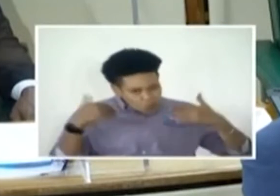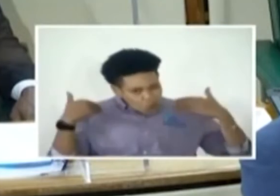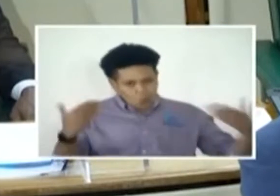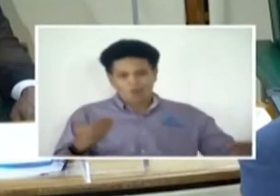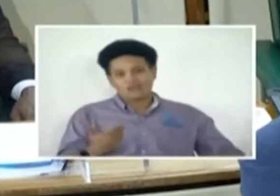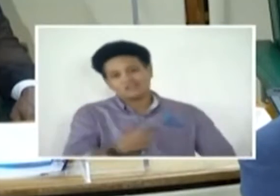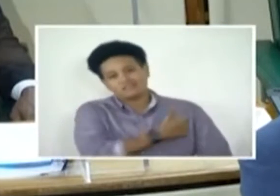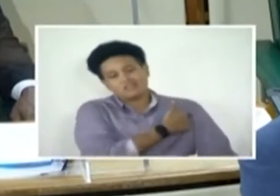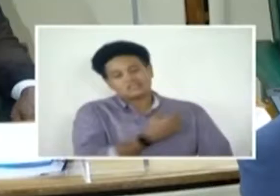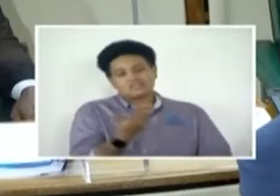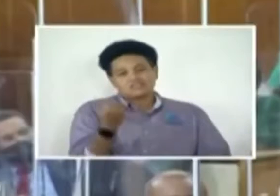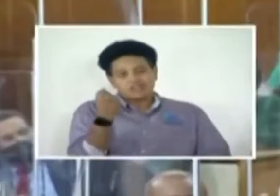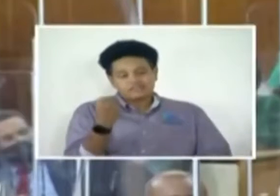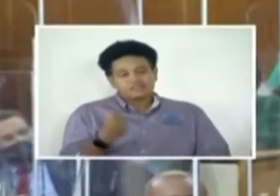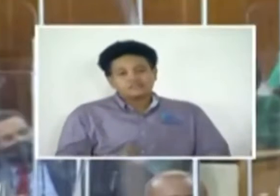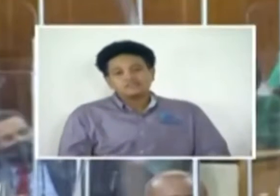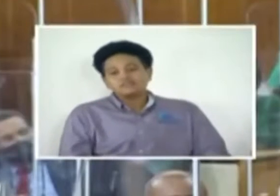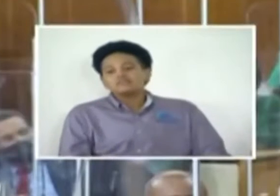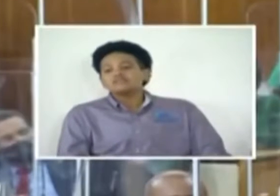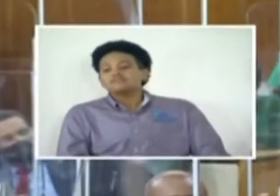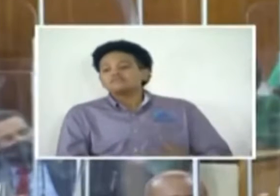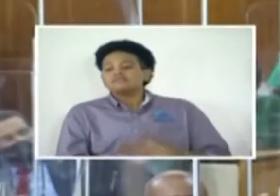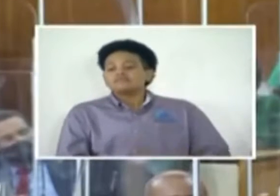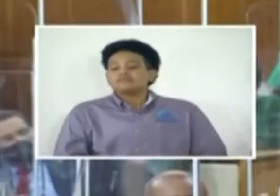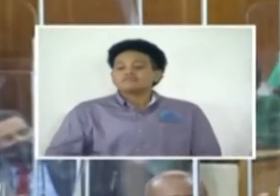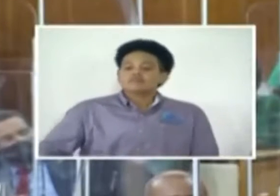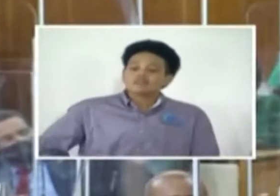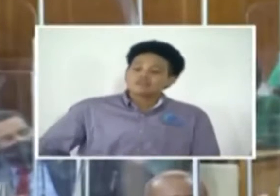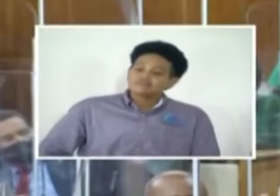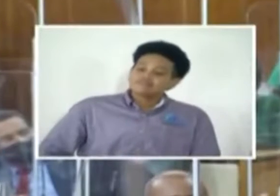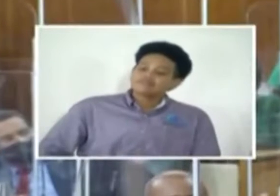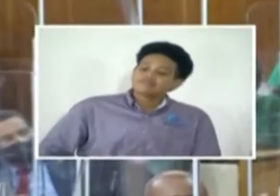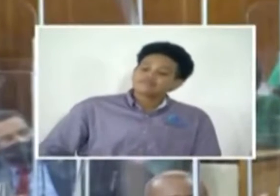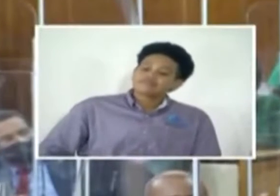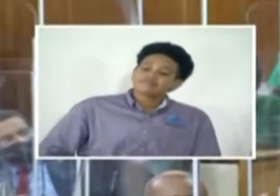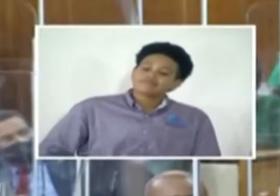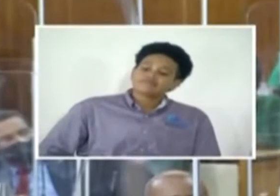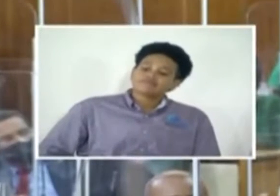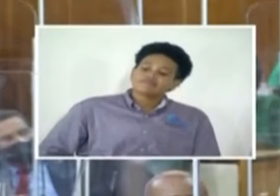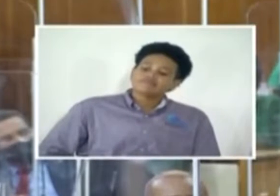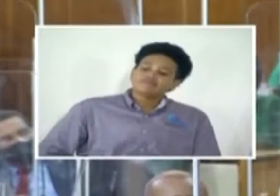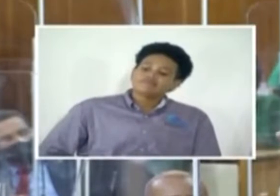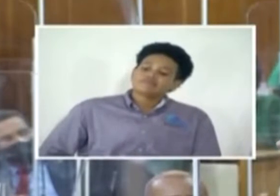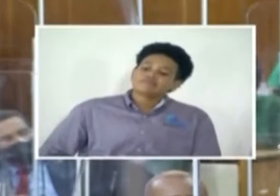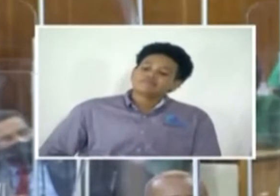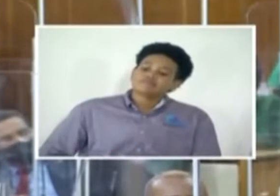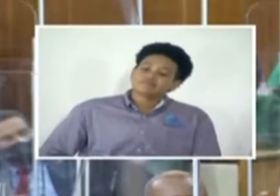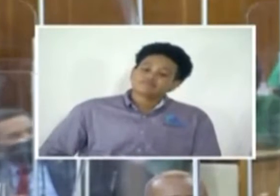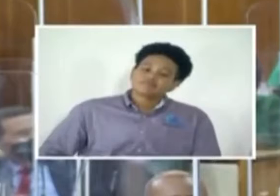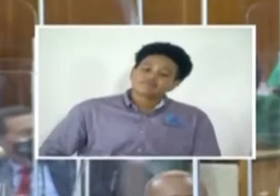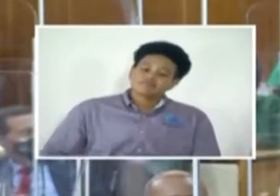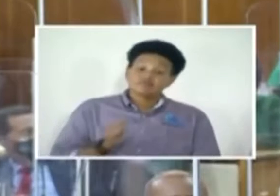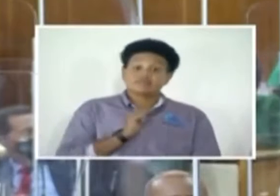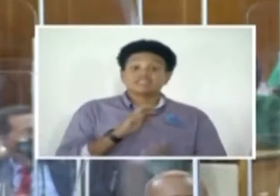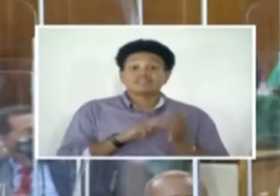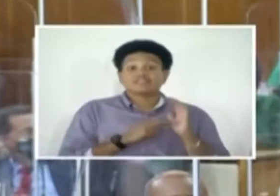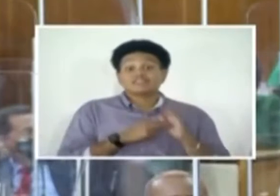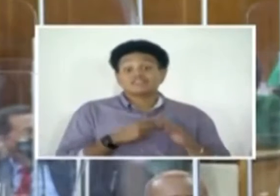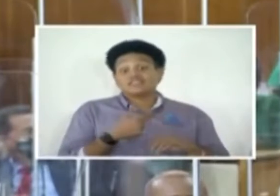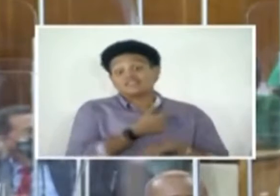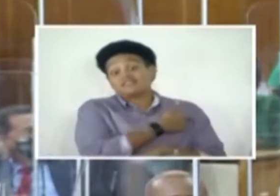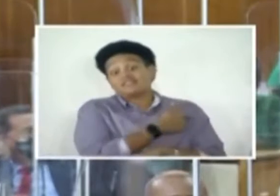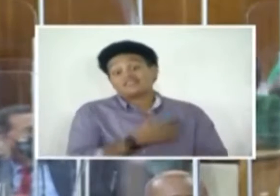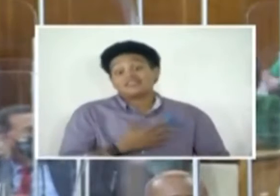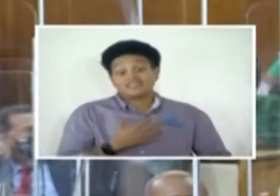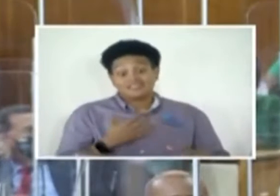Madam Speaker, I intend to get vaccinated. But like the leader of the opposition said in his